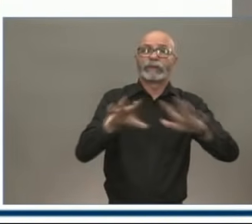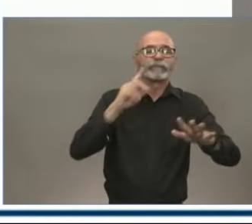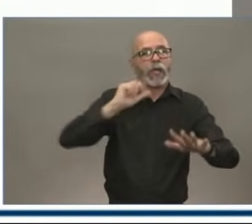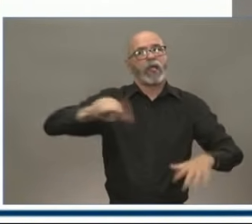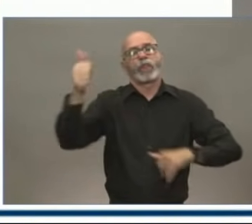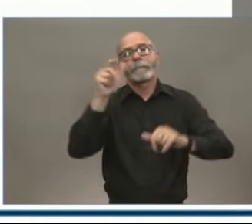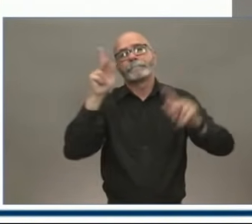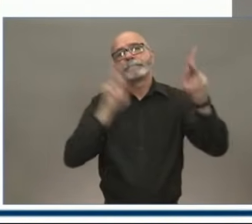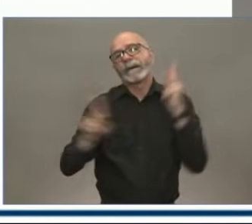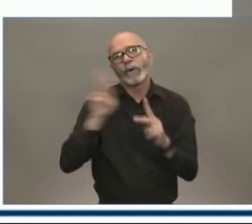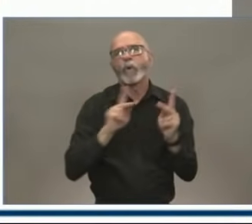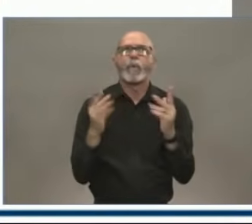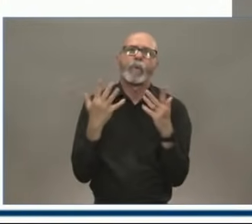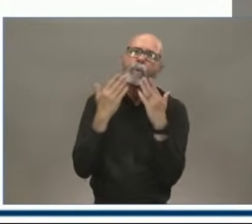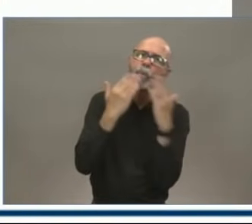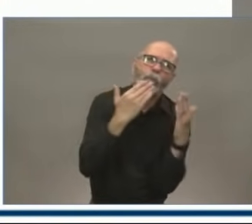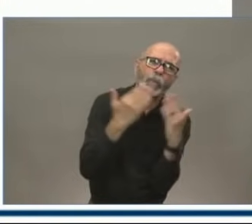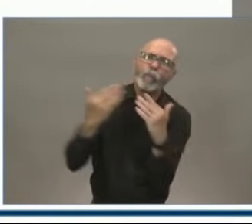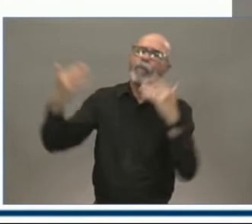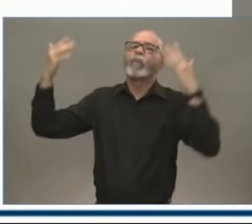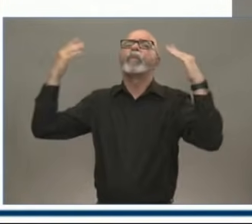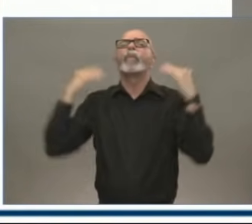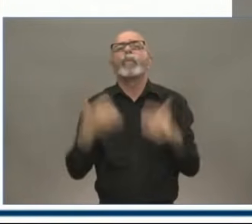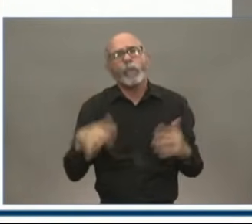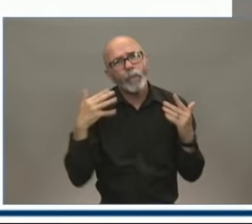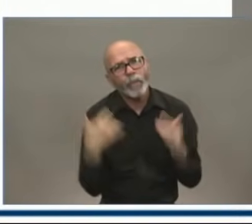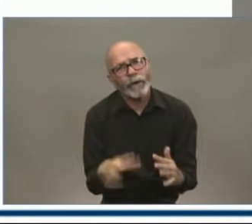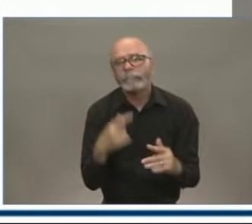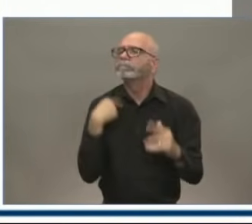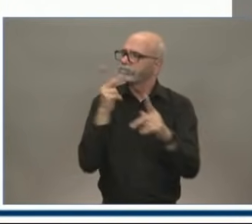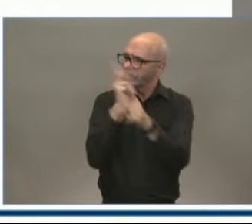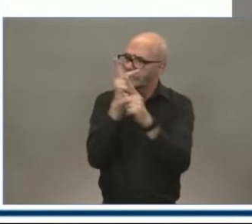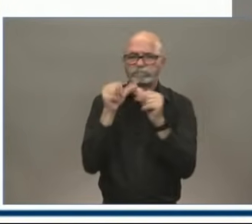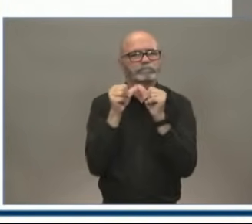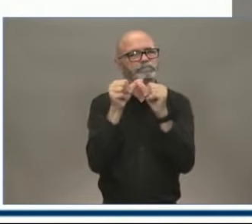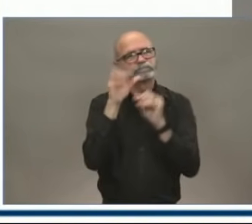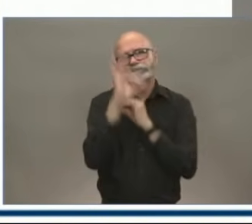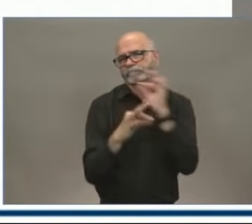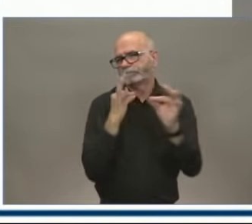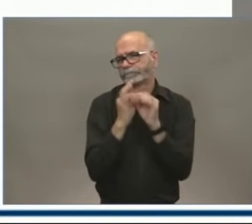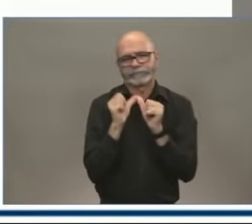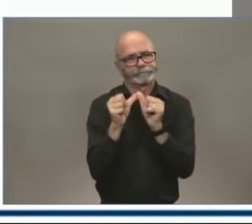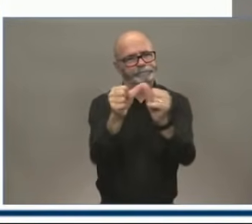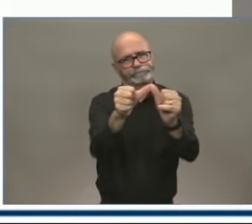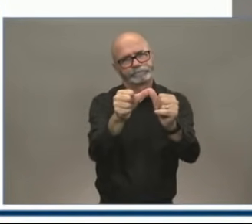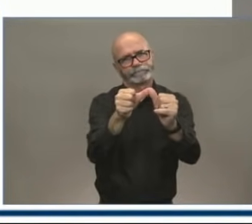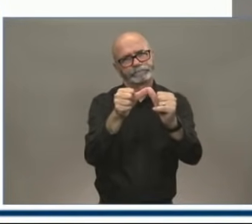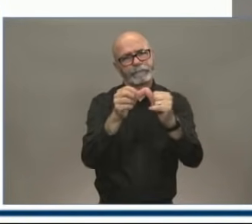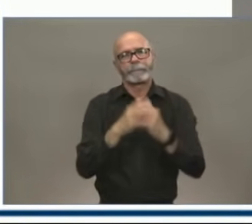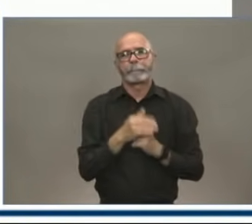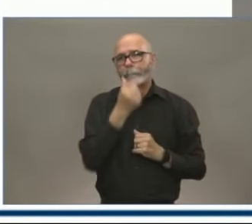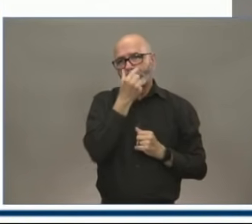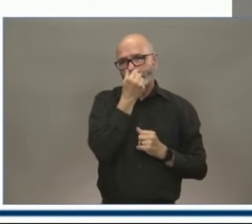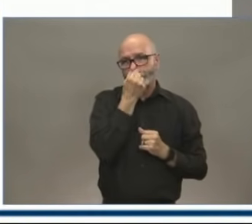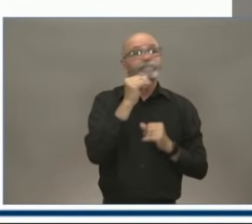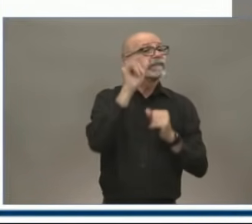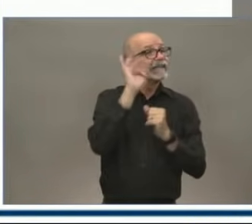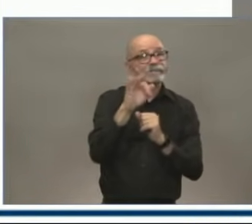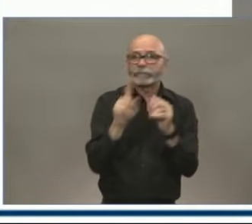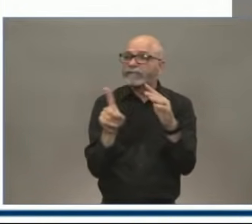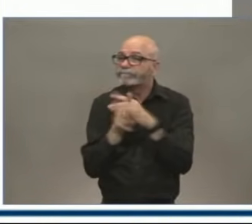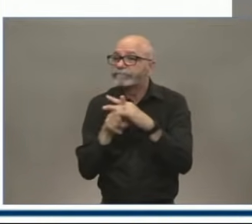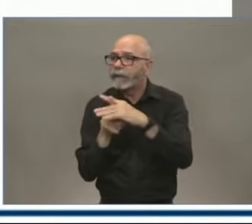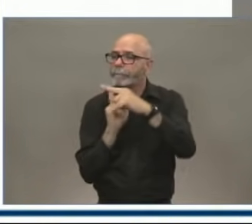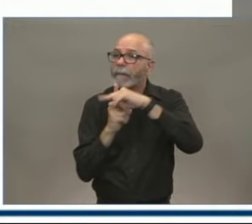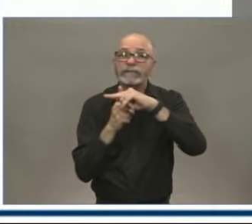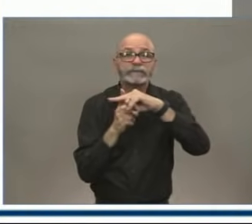safe. And we are continuing to do that testing, and of course any positives that come out of that are reported as